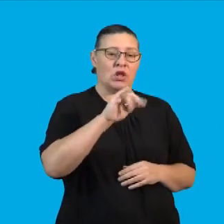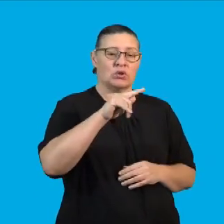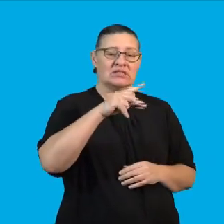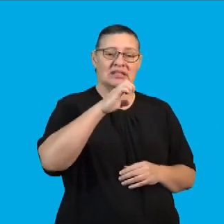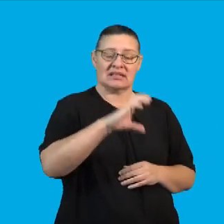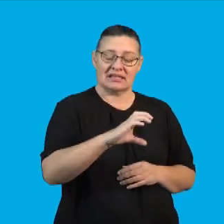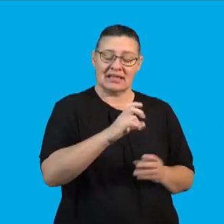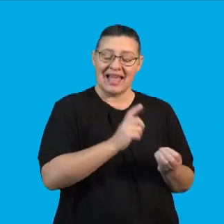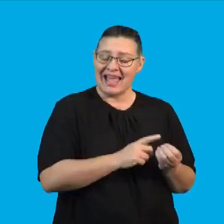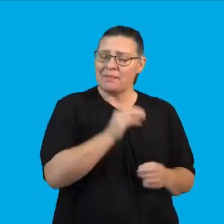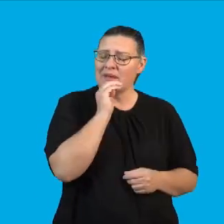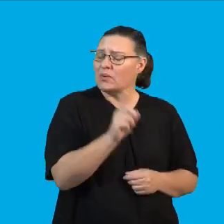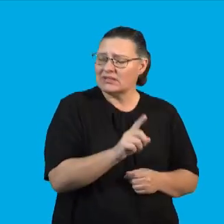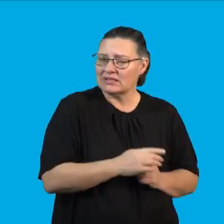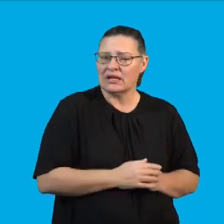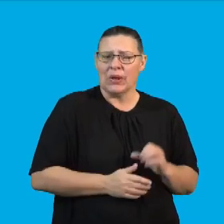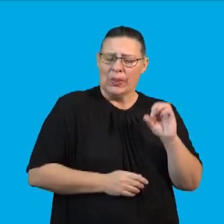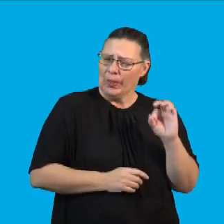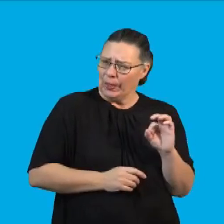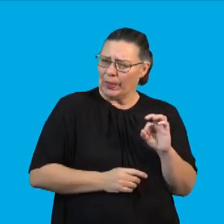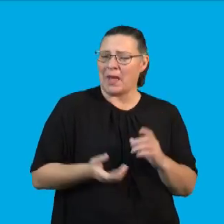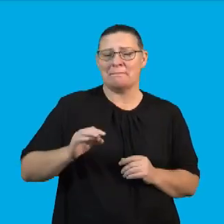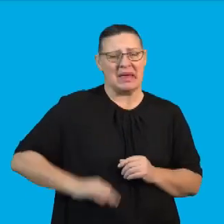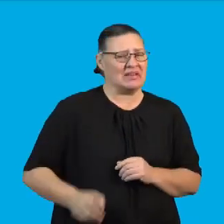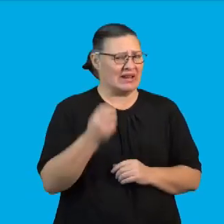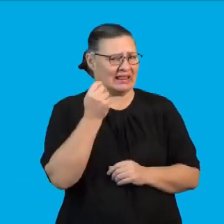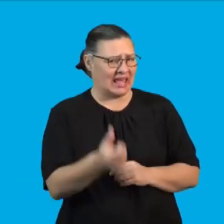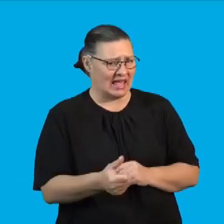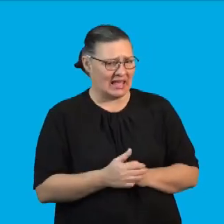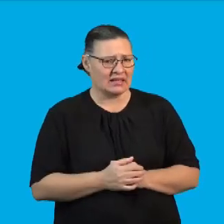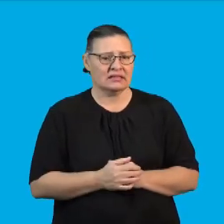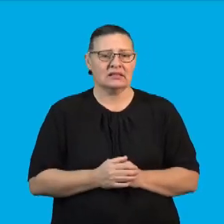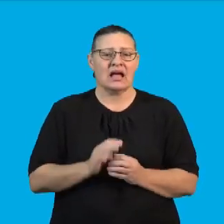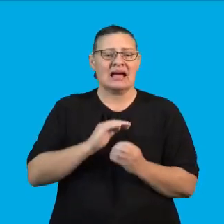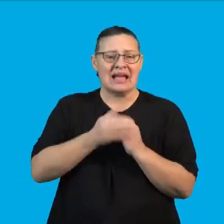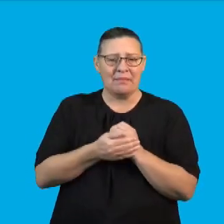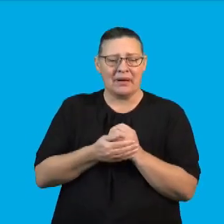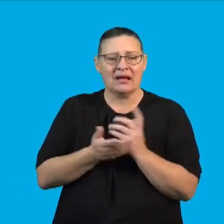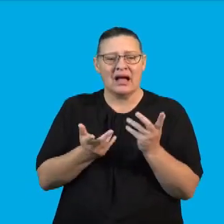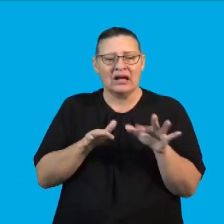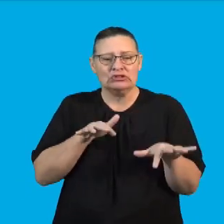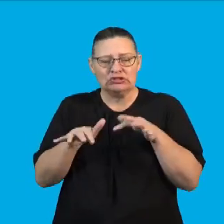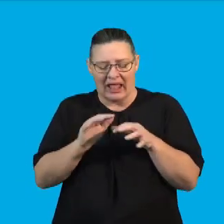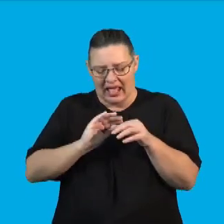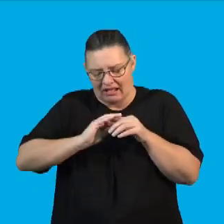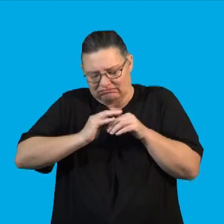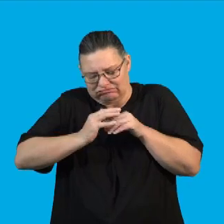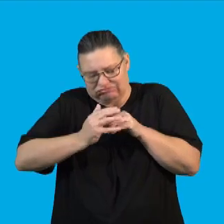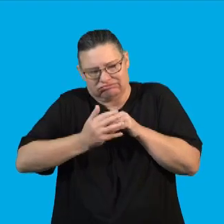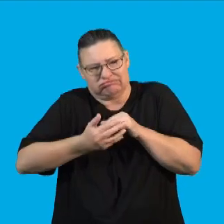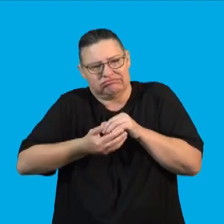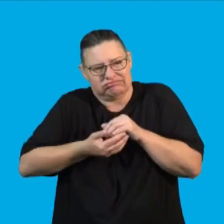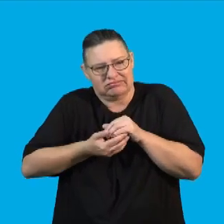Non-amniotic egg, at the other hand, it's small with few benefits. It's covered in thin